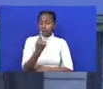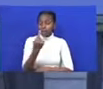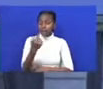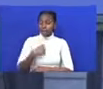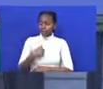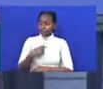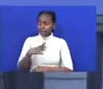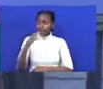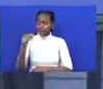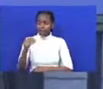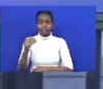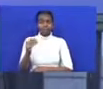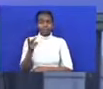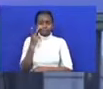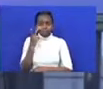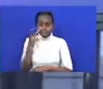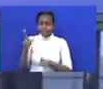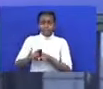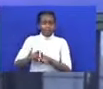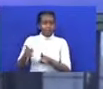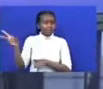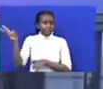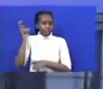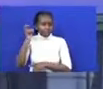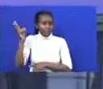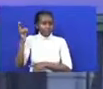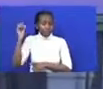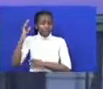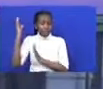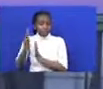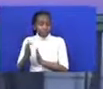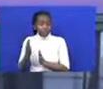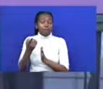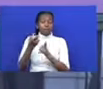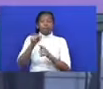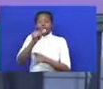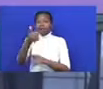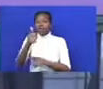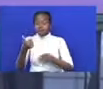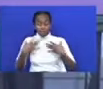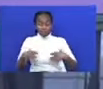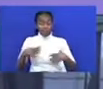listening to the word of God being ministered by the great men of God and women of God there. And